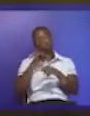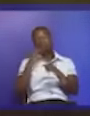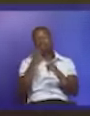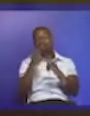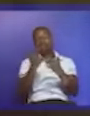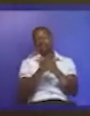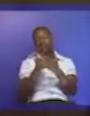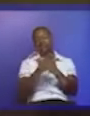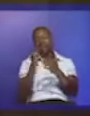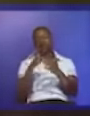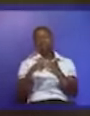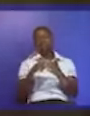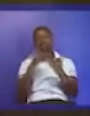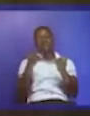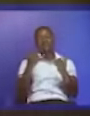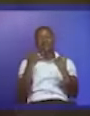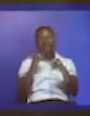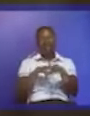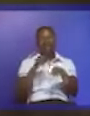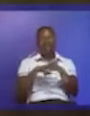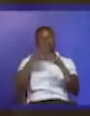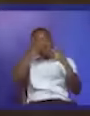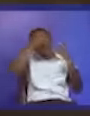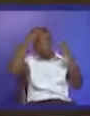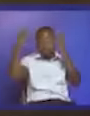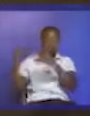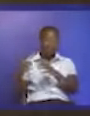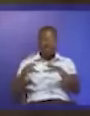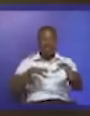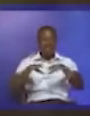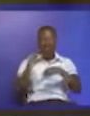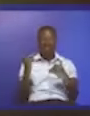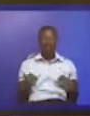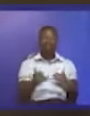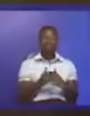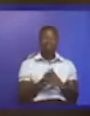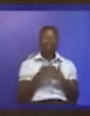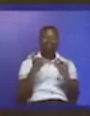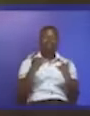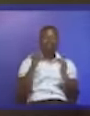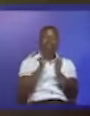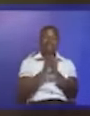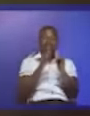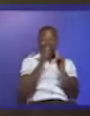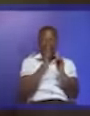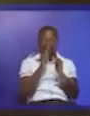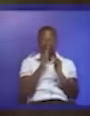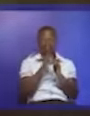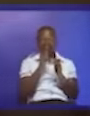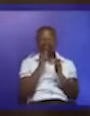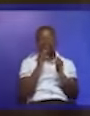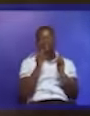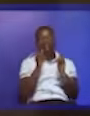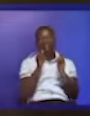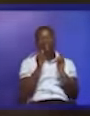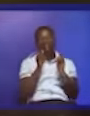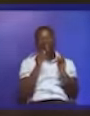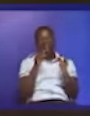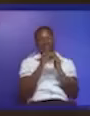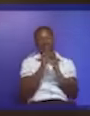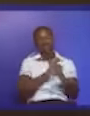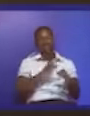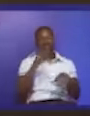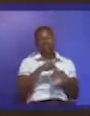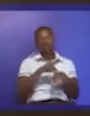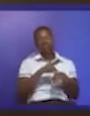time to take that lead of you. Listen, ladies and gentlemen, these are the mysteries in the kingdom we engage for the glory of God